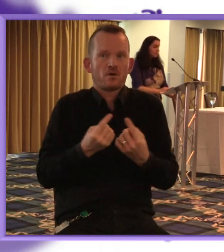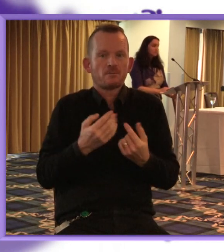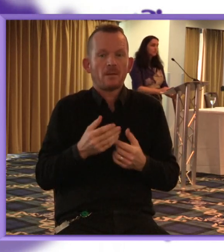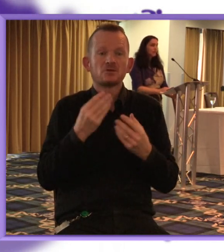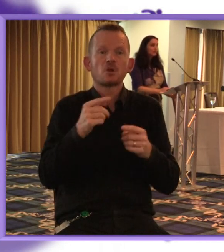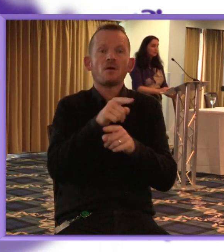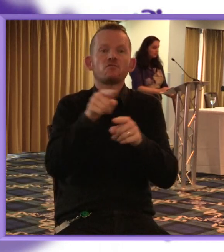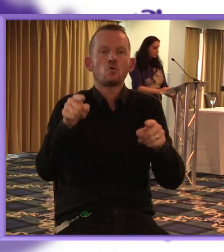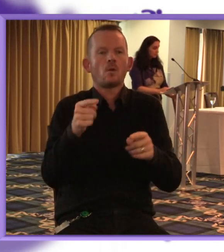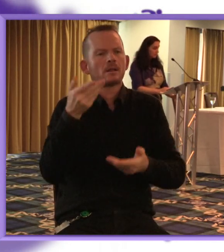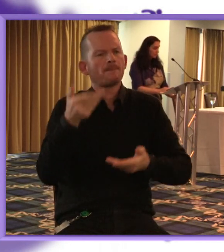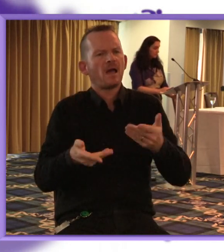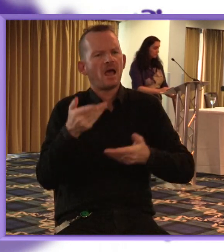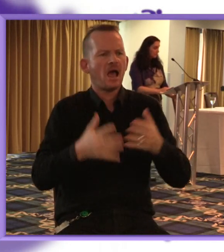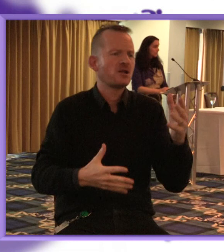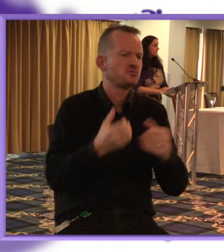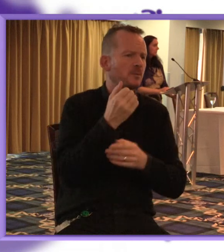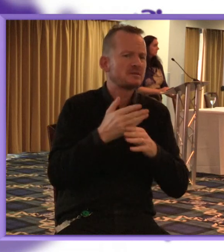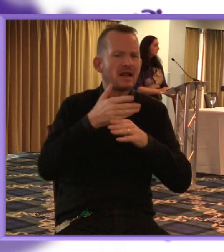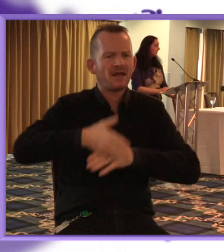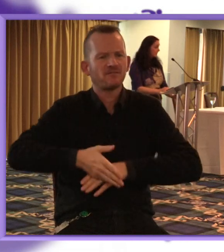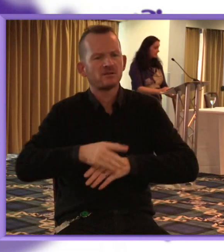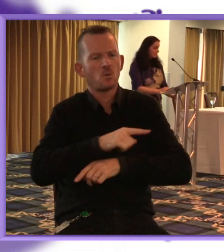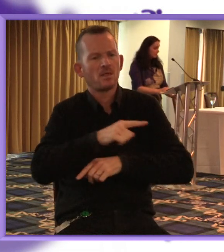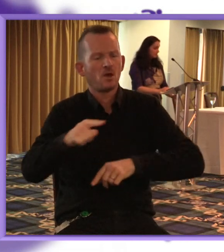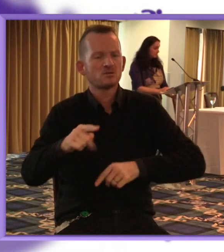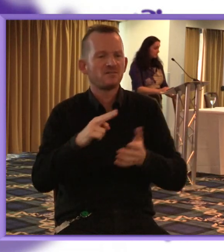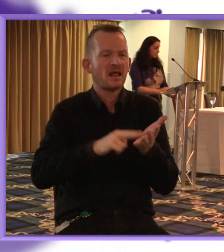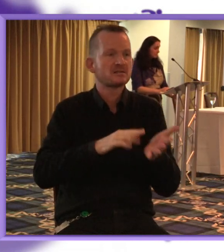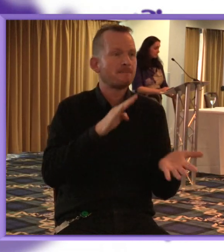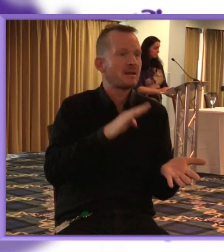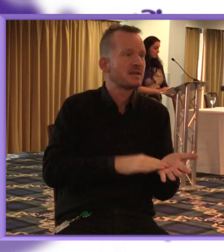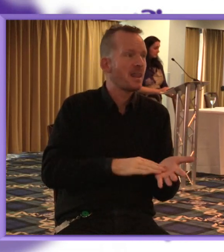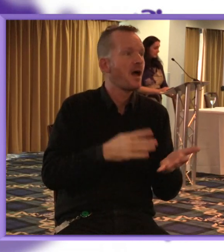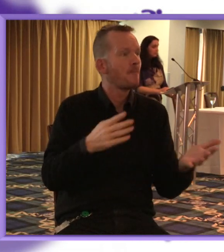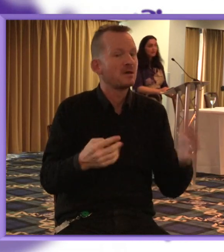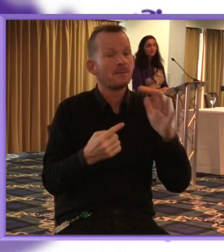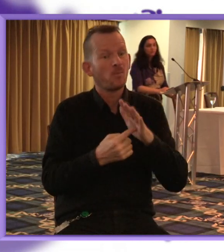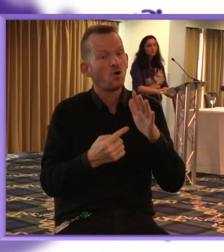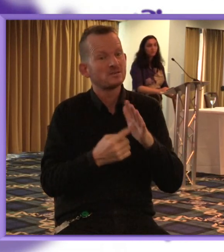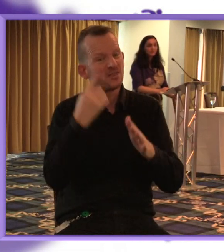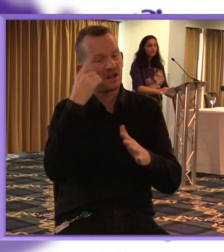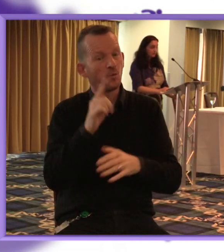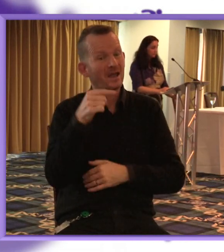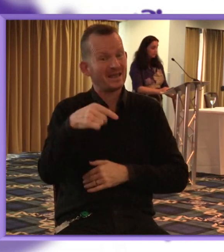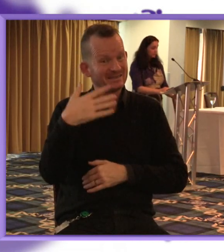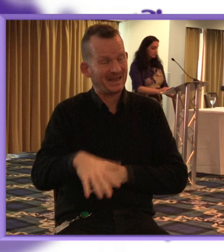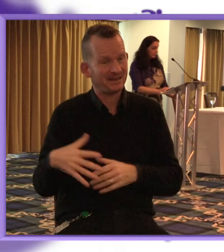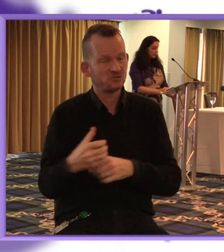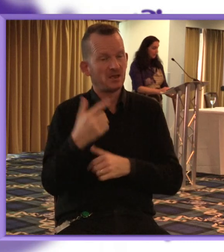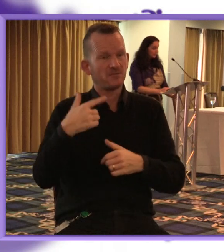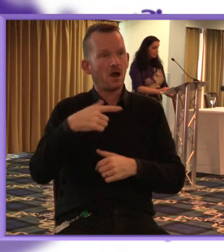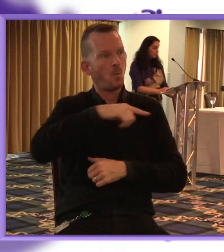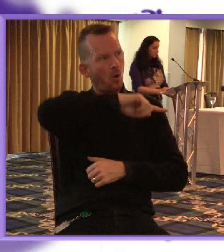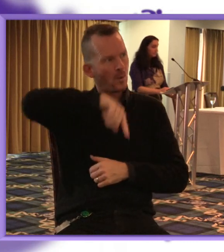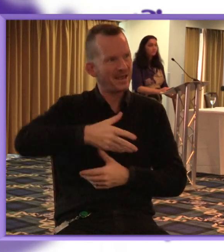would be able to compare our achievements and efforts with those of Nelson Mandela, but it's important to think about what he did and how and what we can learn from this,